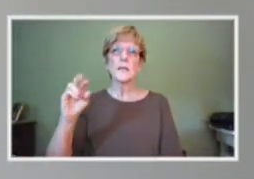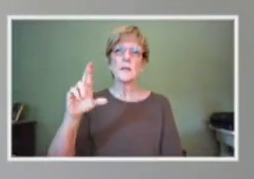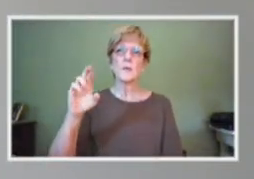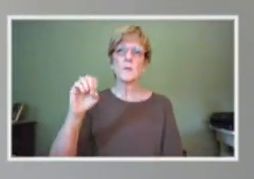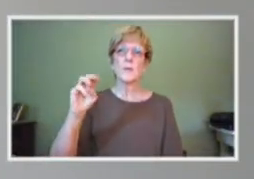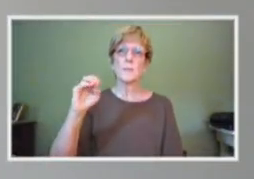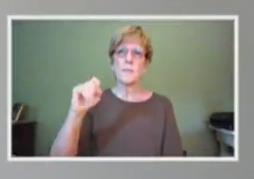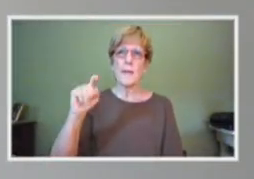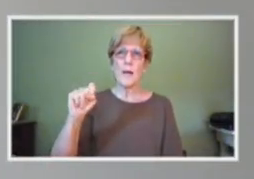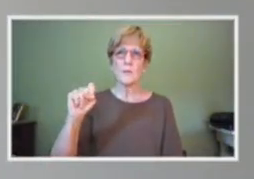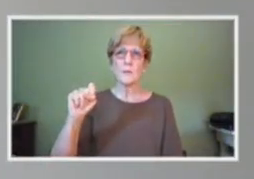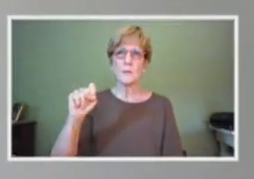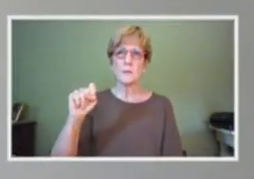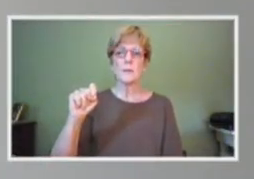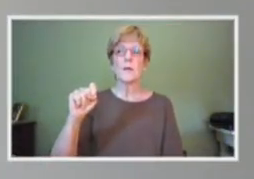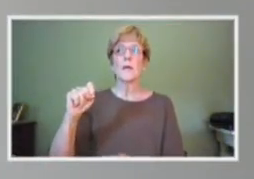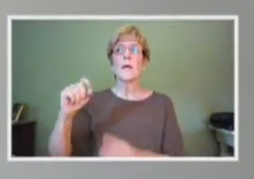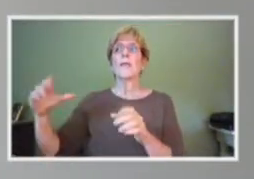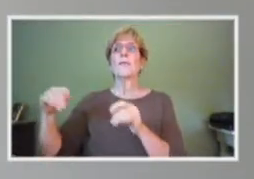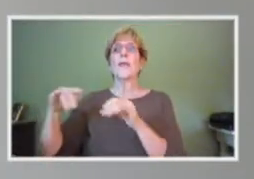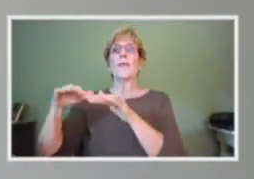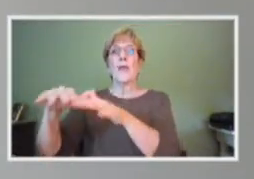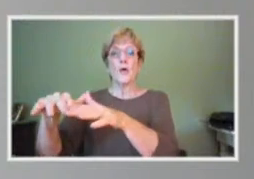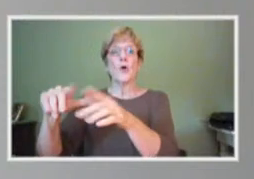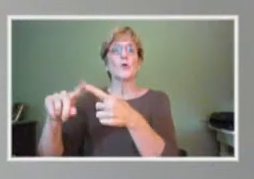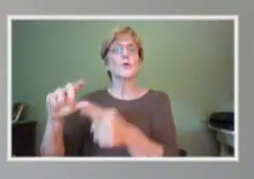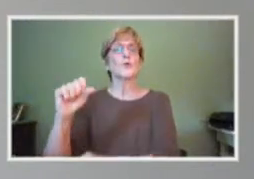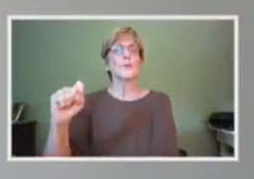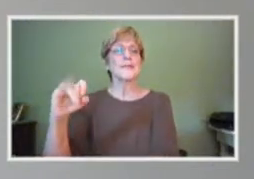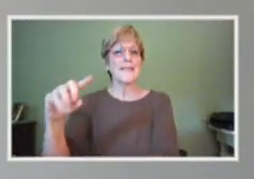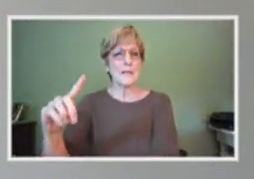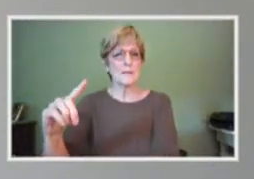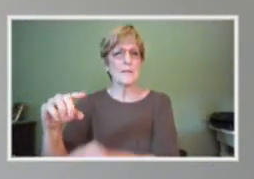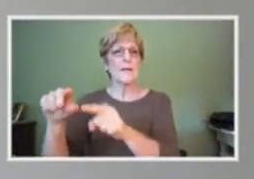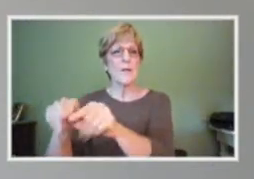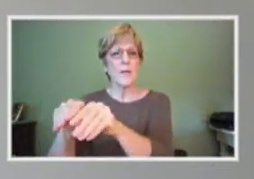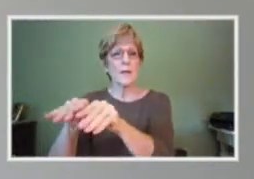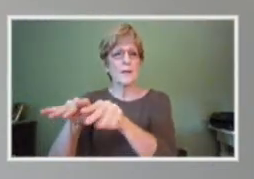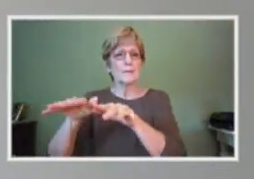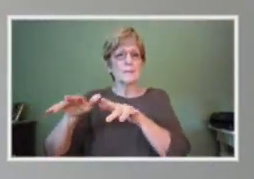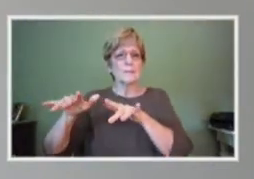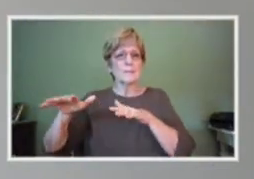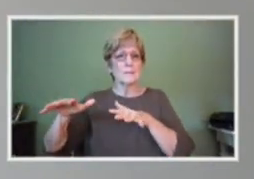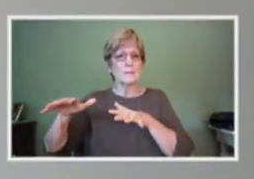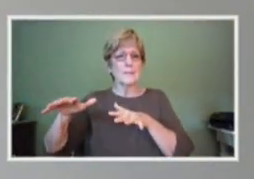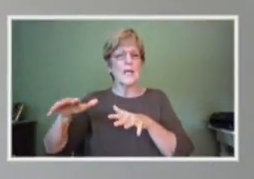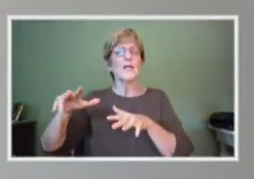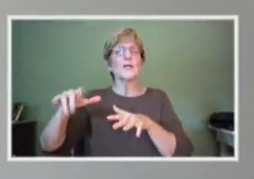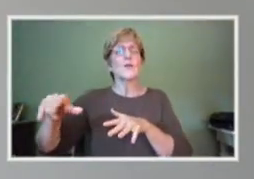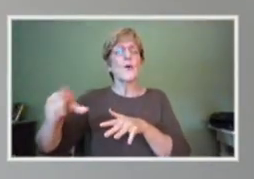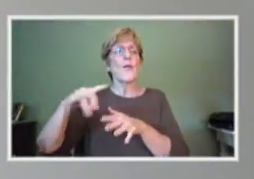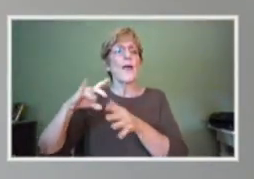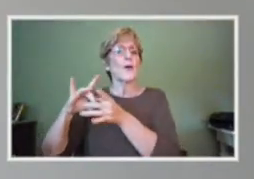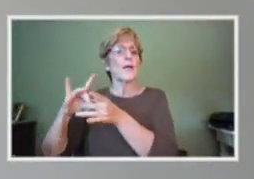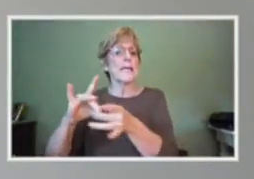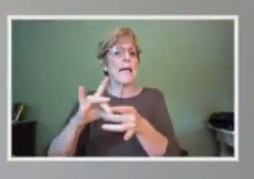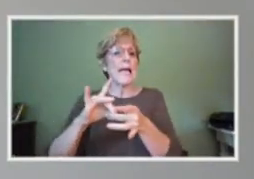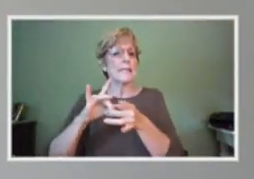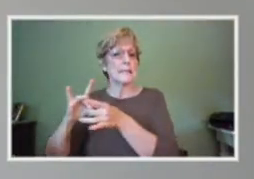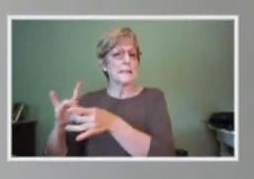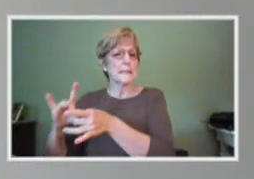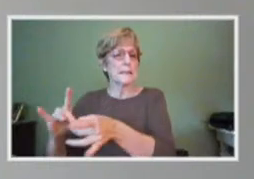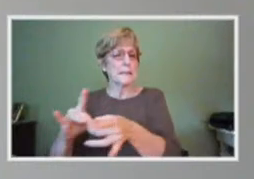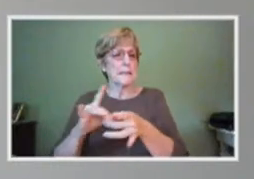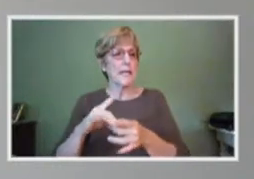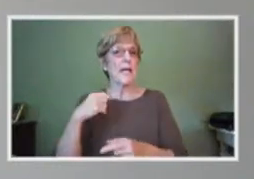up at Southside and vice versa. So they're very much connected areas of town, and we've